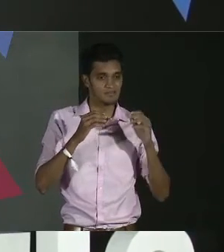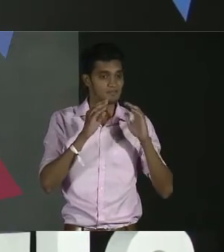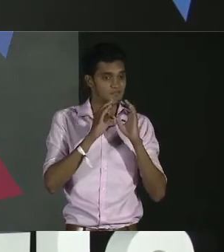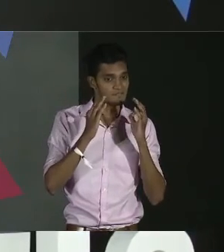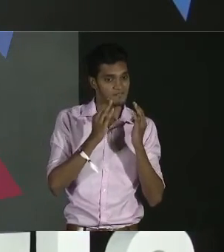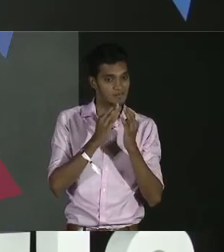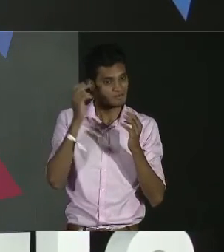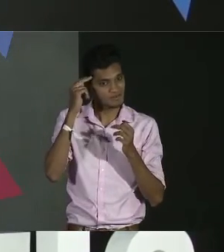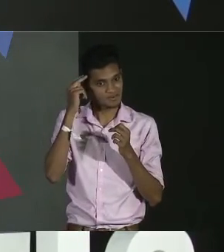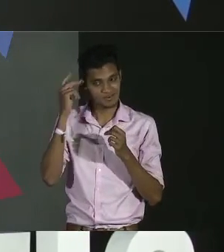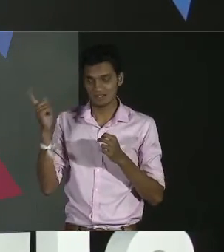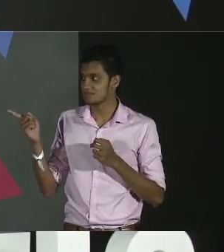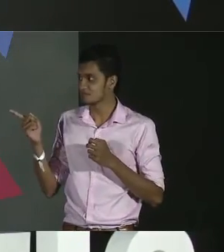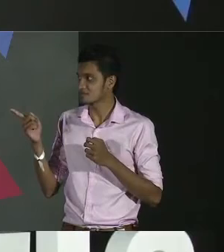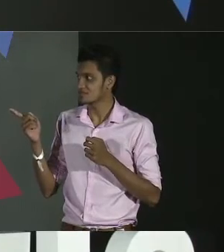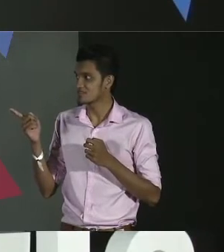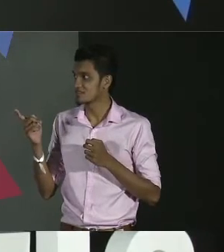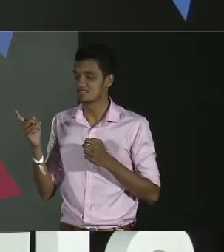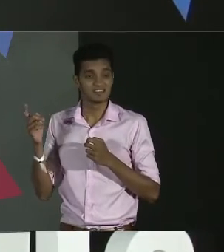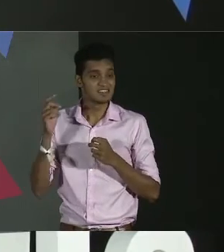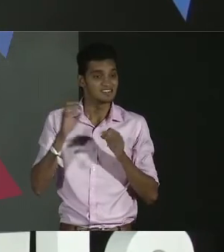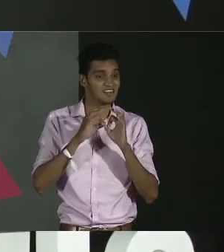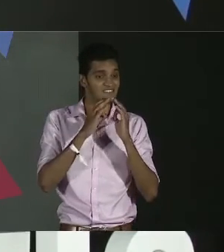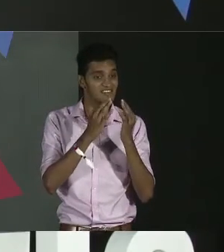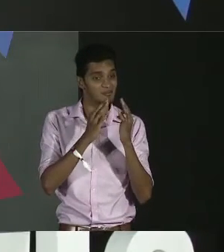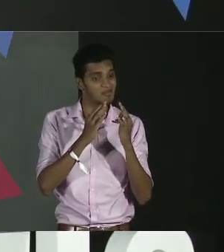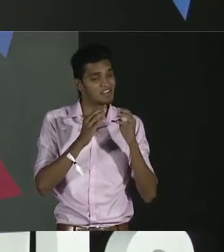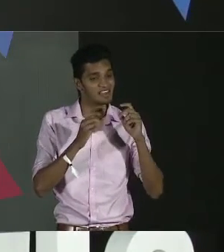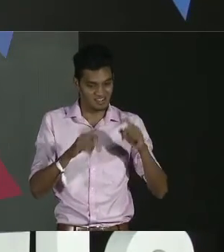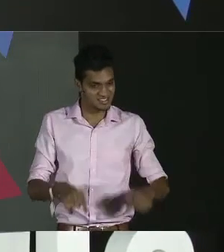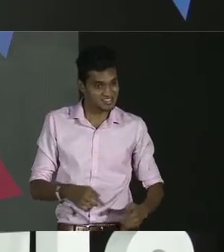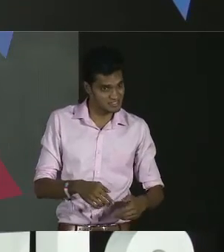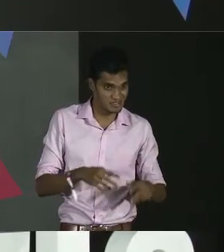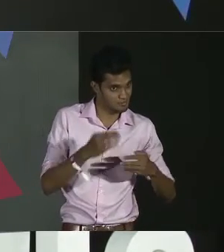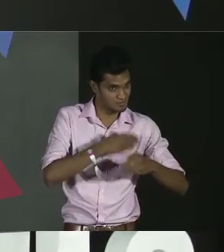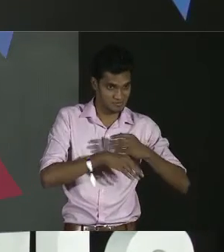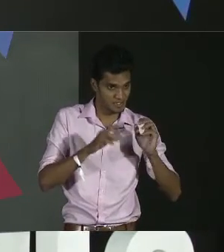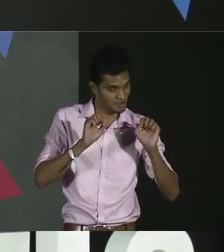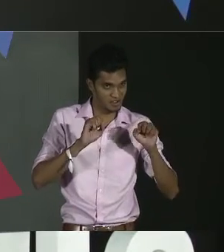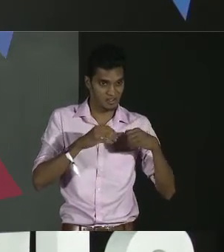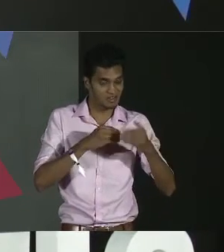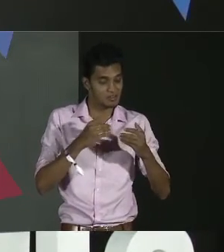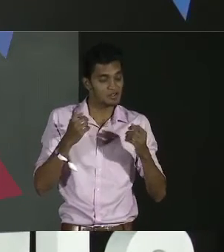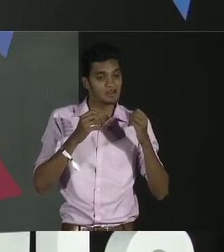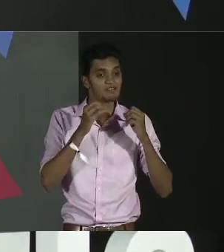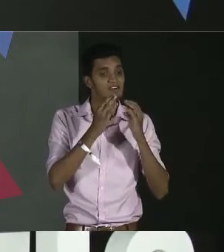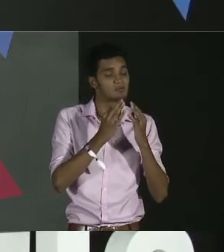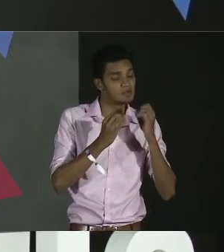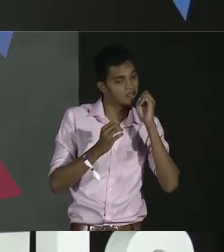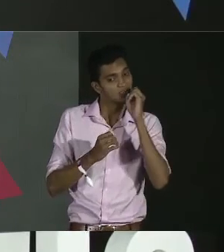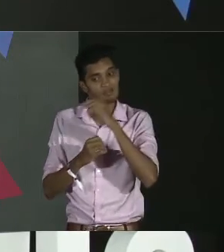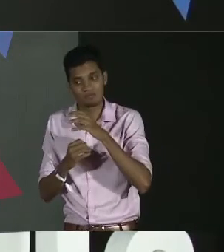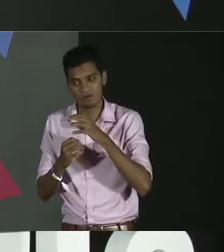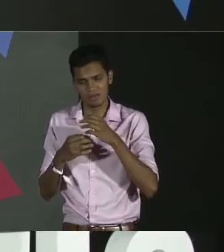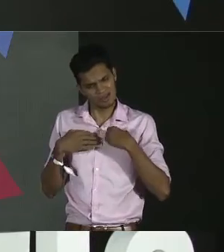time. They always try to do everything for me, but I tell them that, you know what, let me try it myself. Be there to help me, but don't try